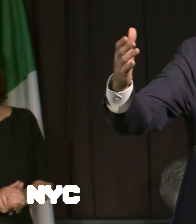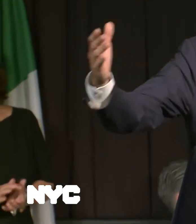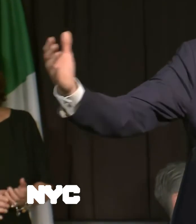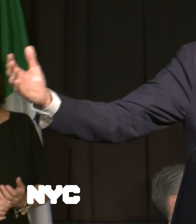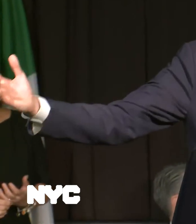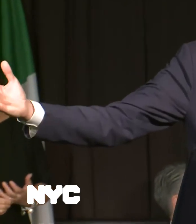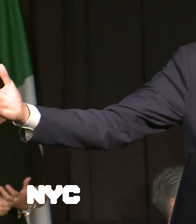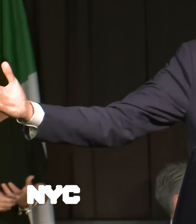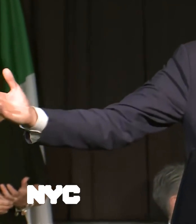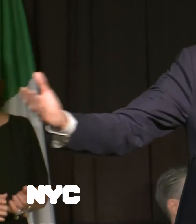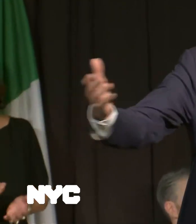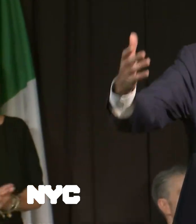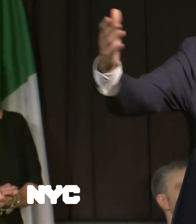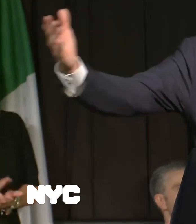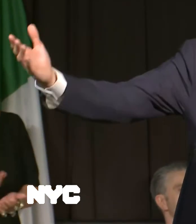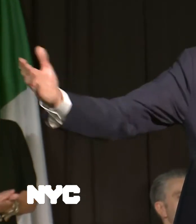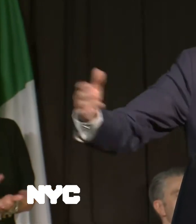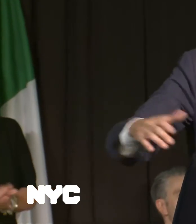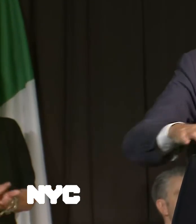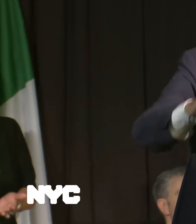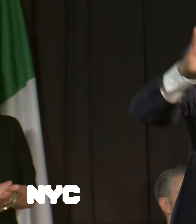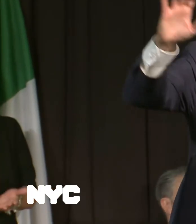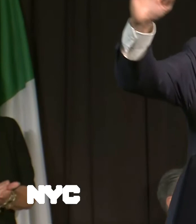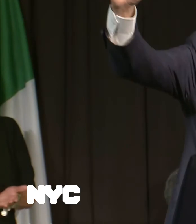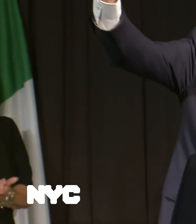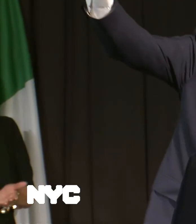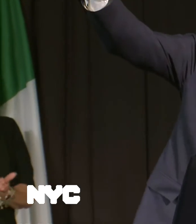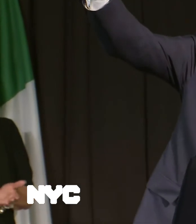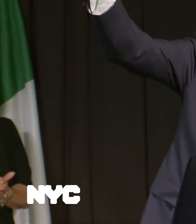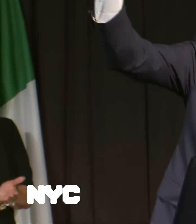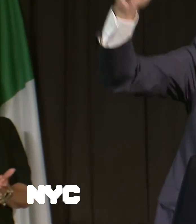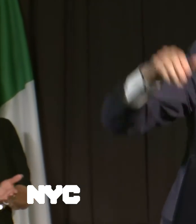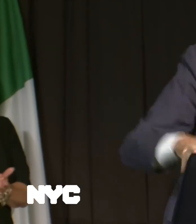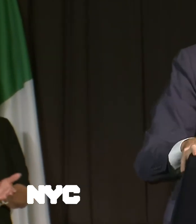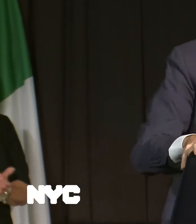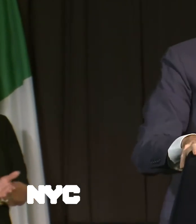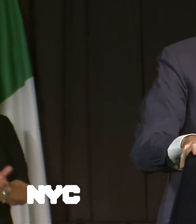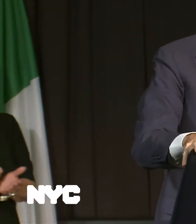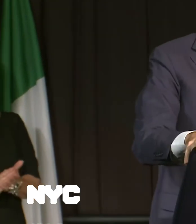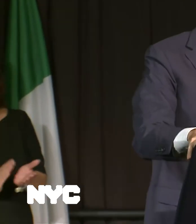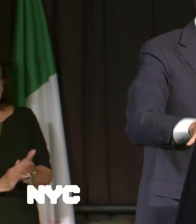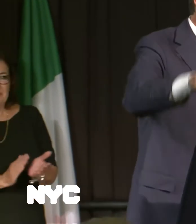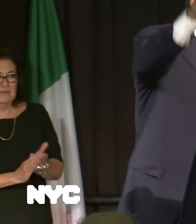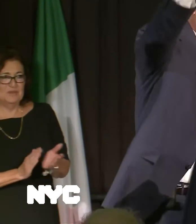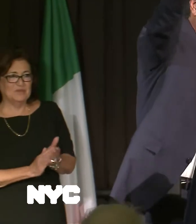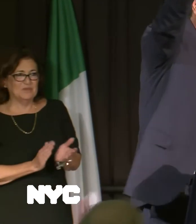you for all you do for New York City. You make us proud. Buona festa a tutti.